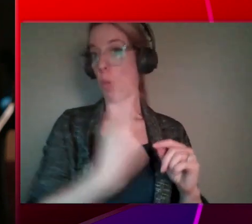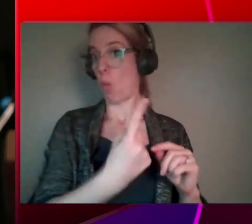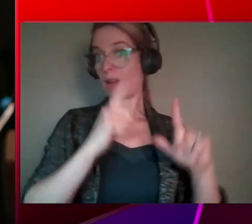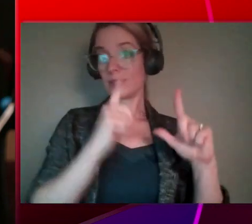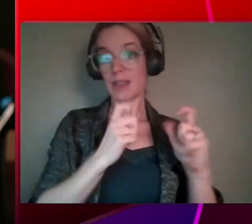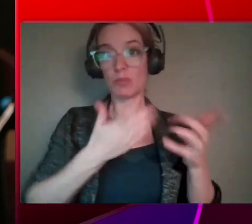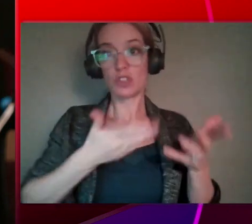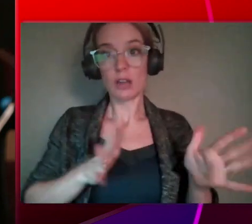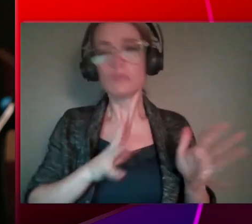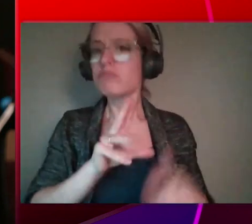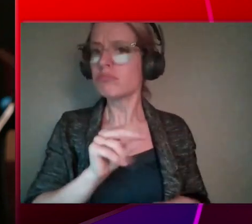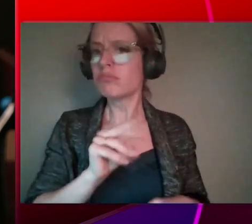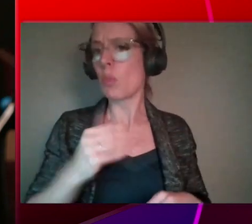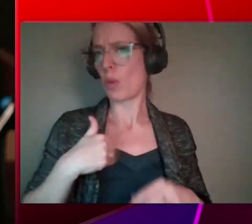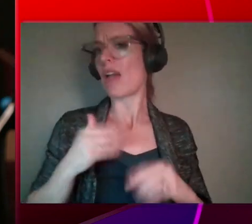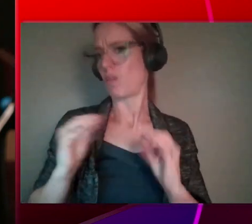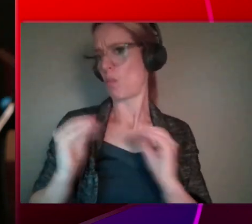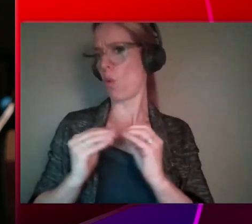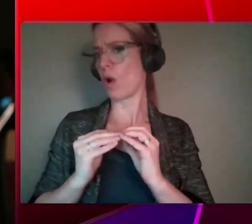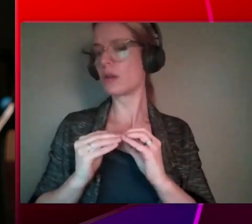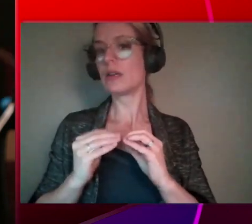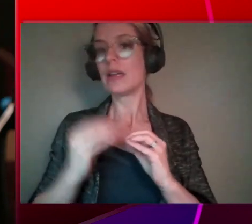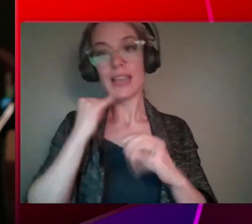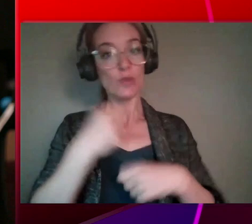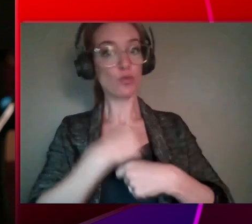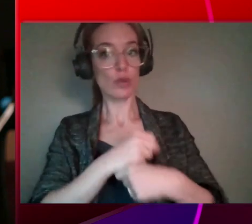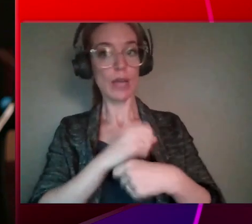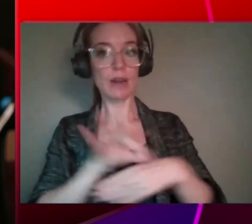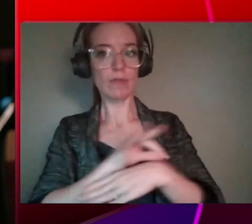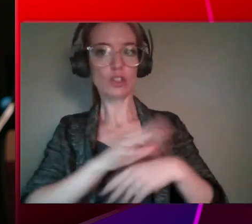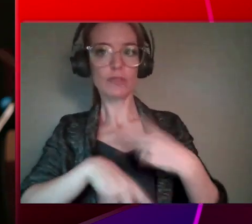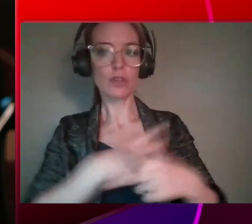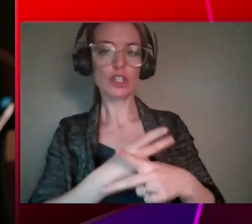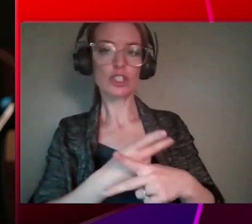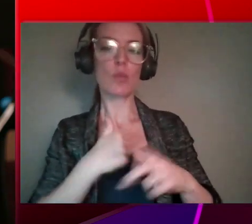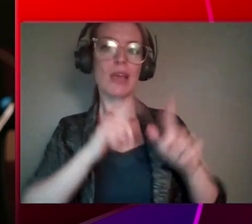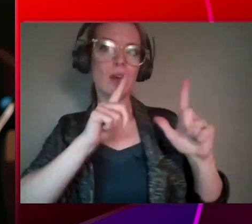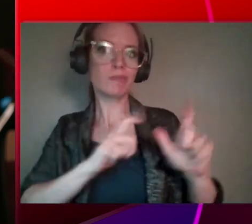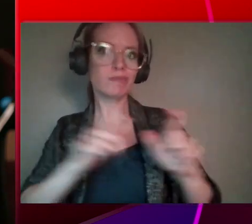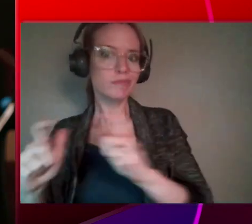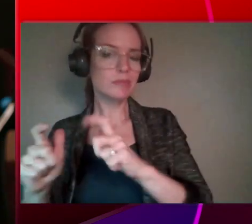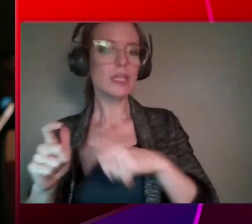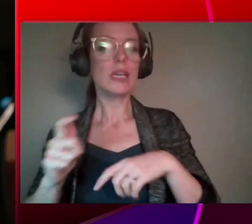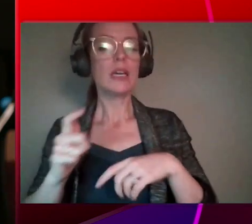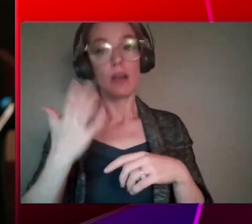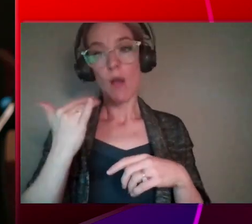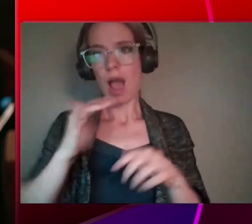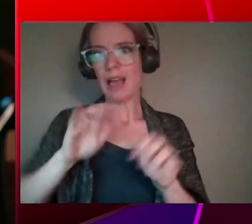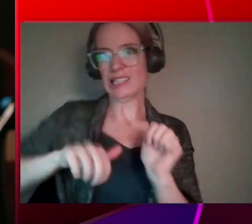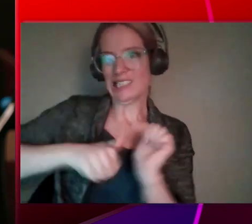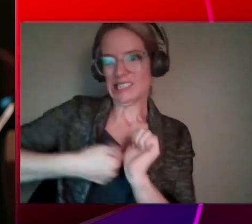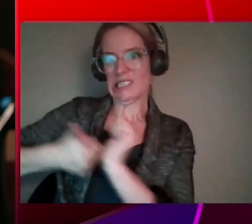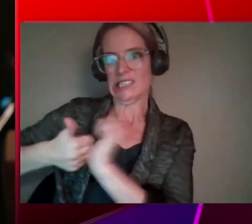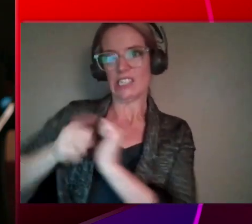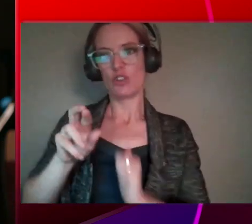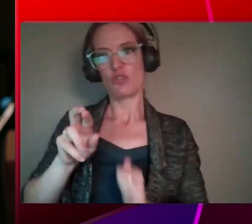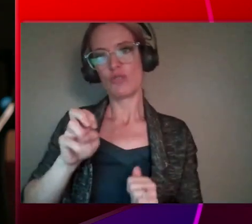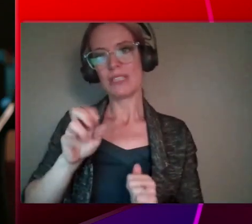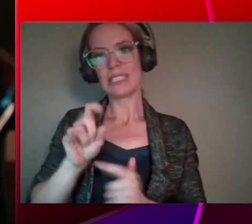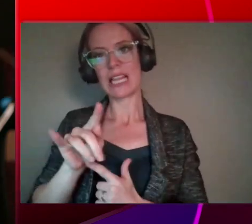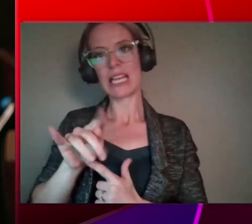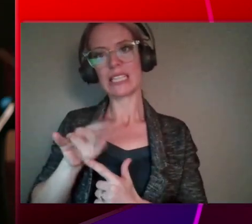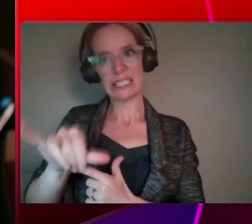create a function version. Okay. So we do that for primarily for resiliency purposes, so that you don't have